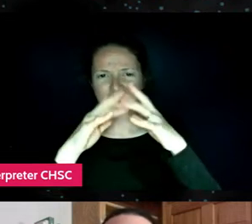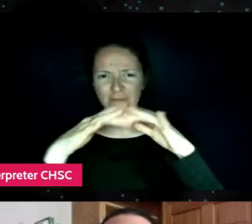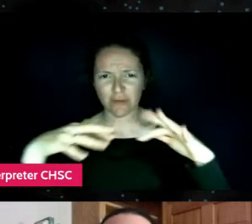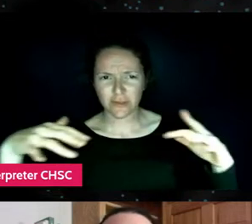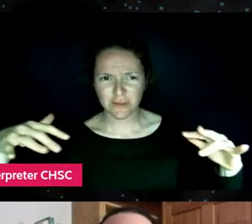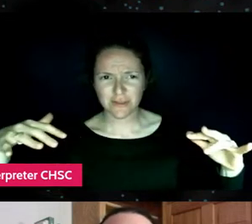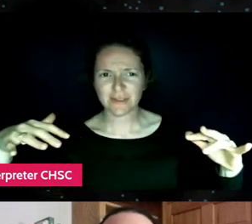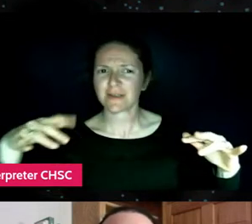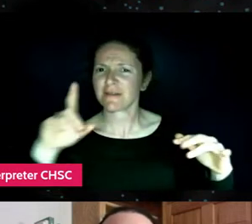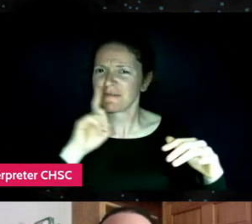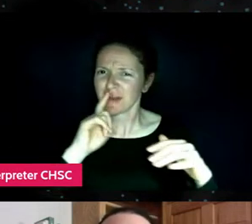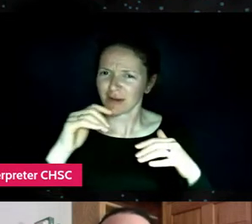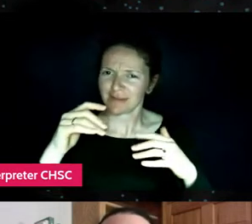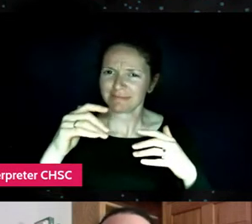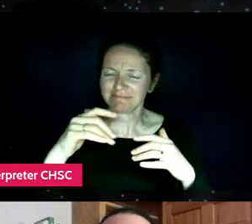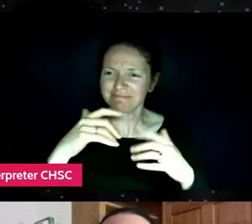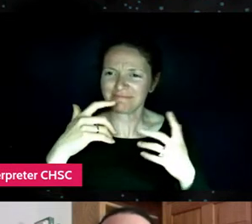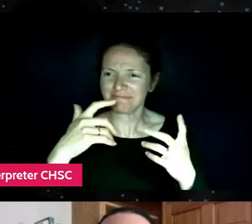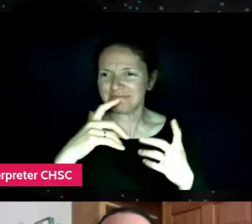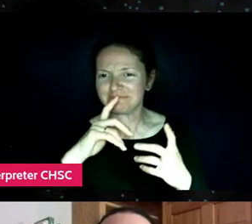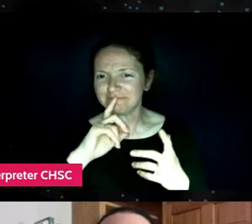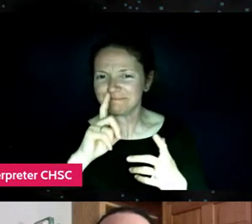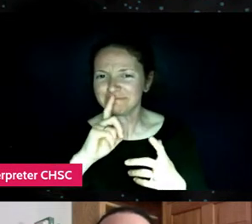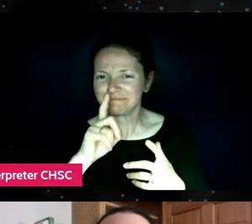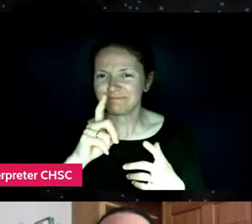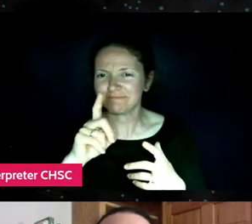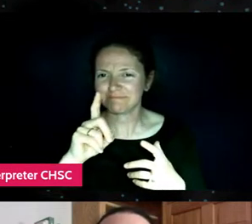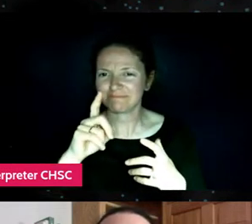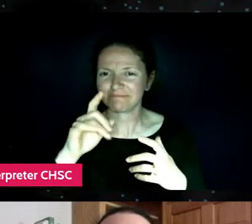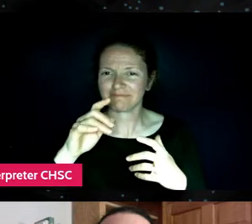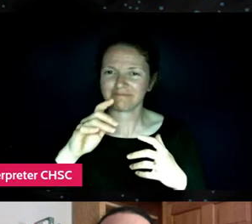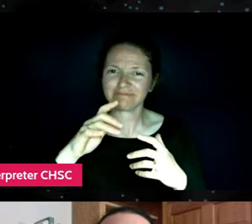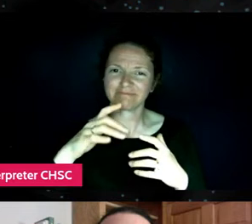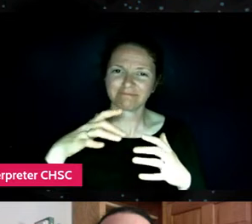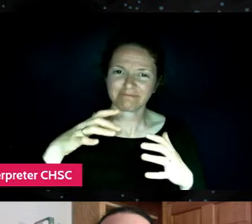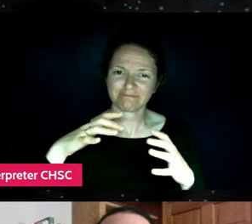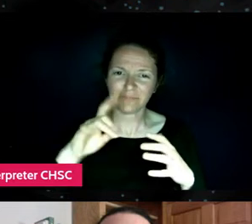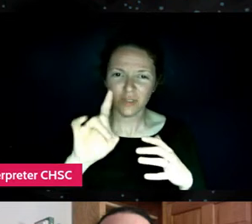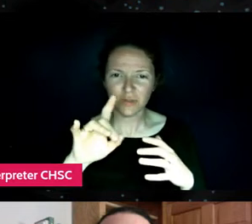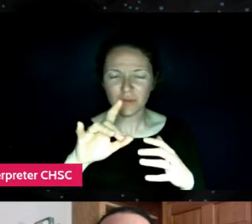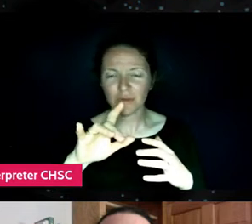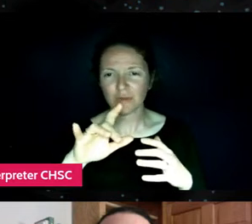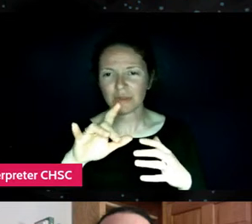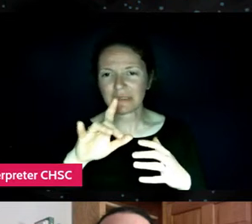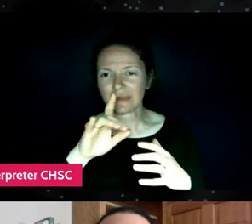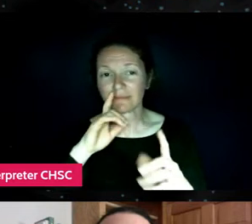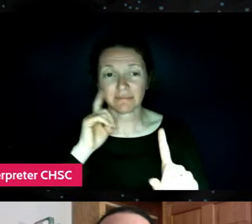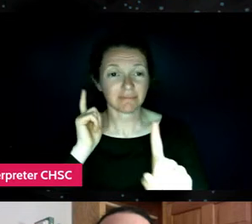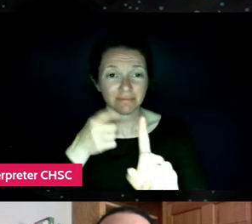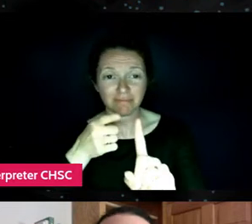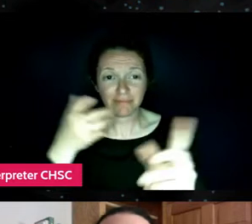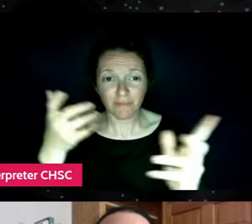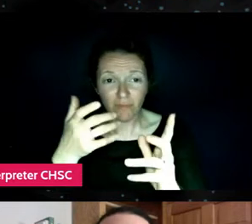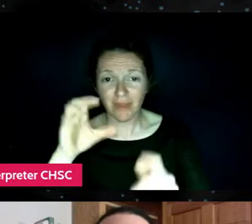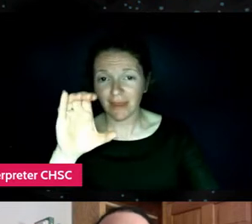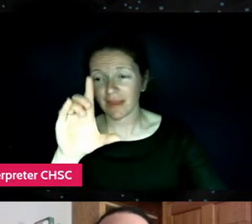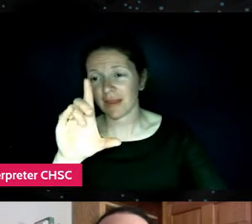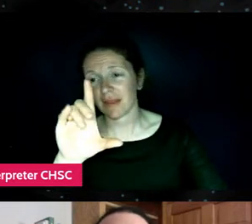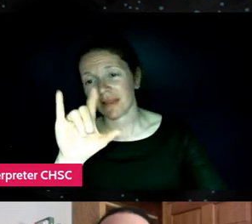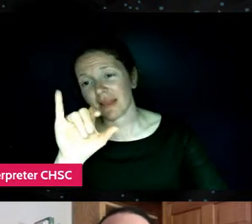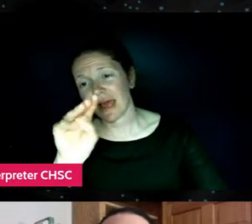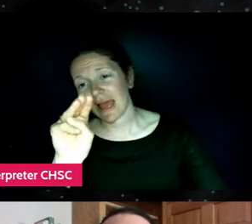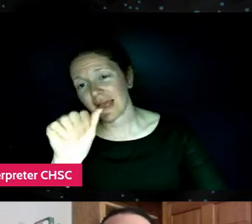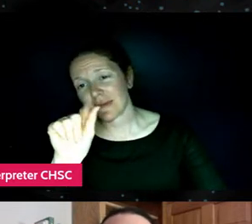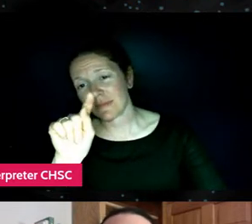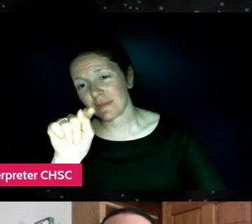of these young people and the story really, really brings home the point of that climate change is impacting all of us,